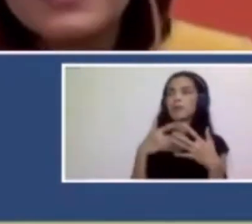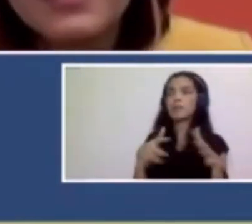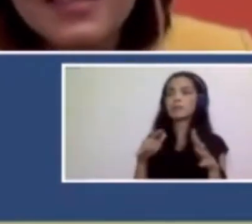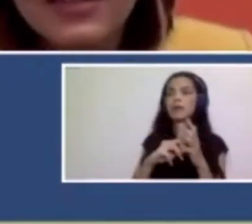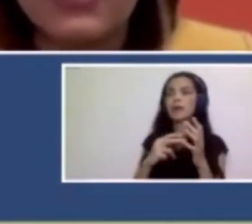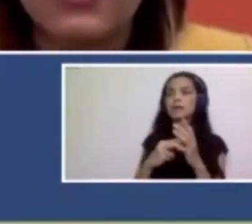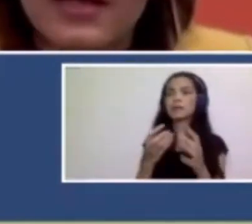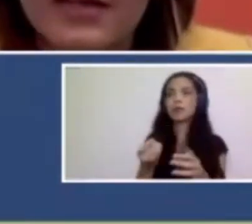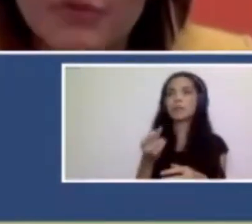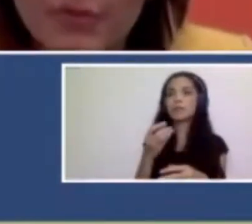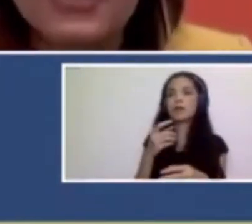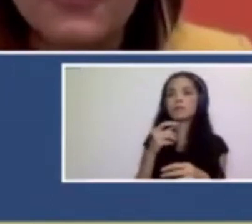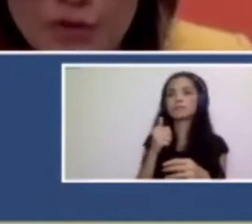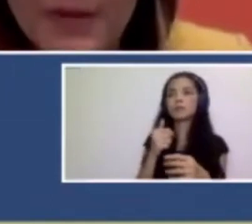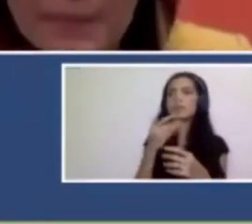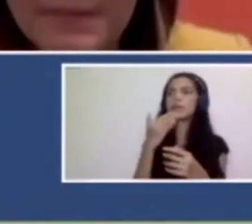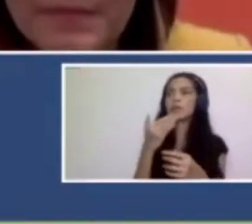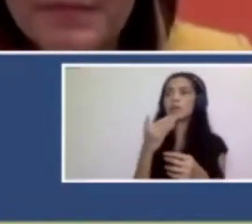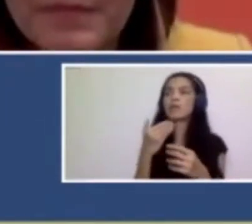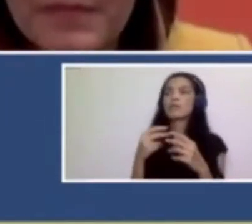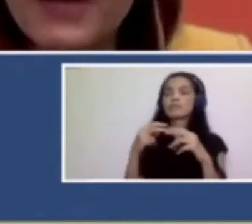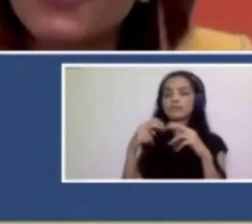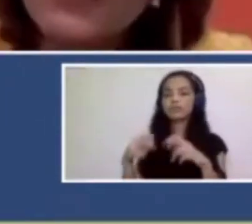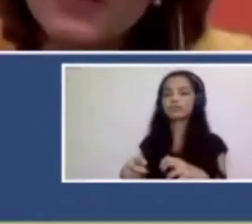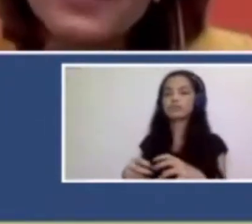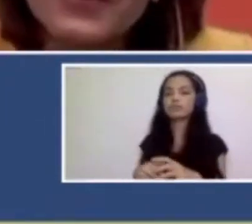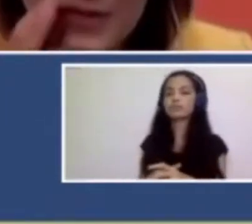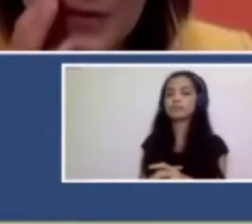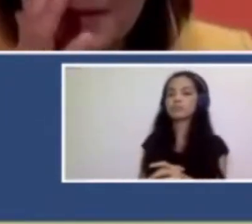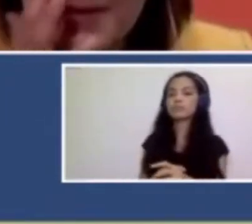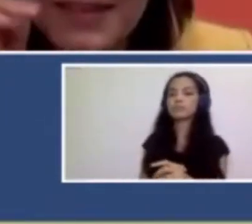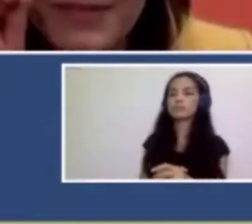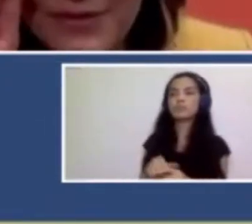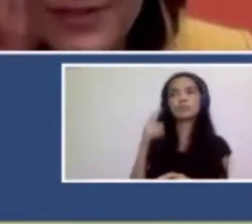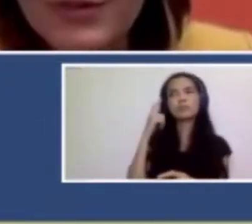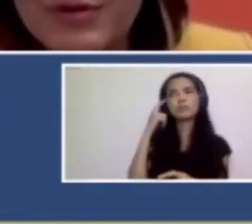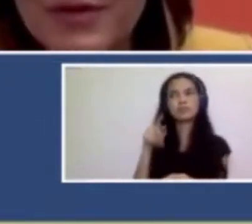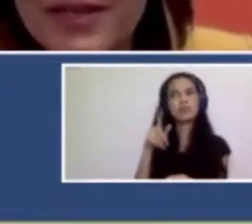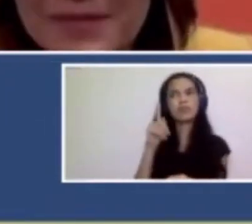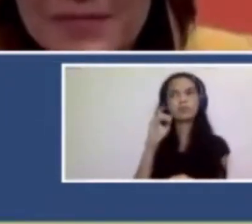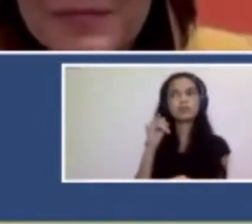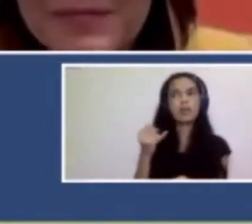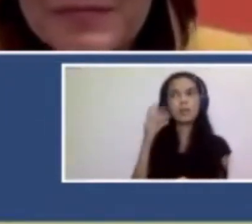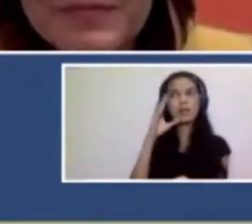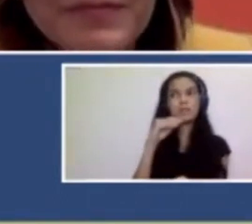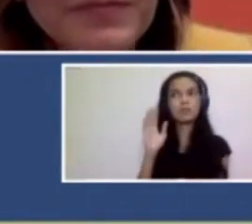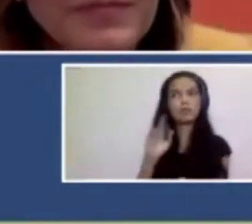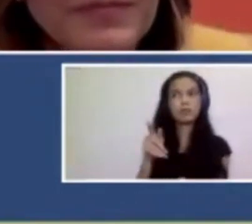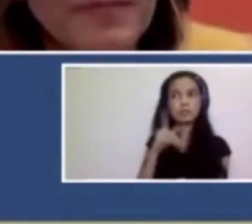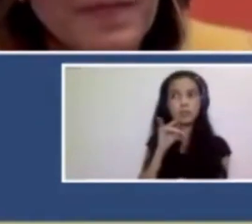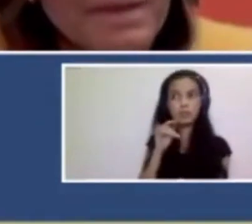easier to get information from them. I don't know if that was the question, if I understood. I think you answered